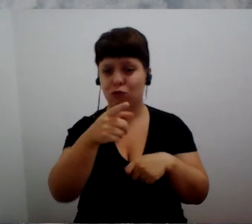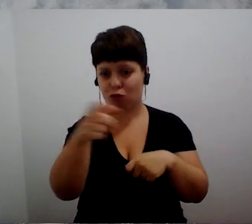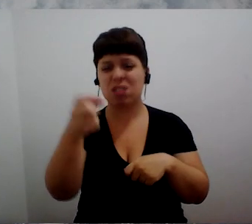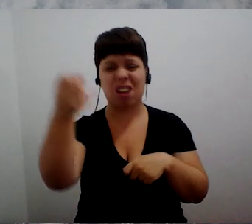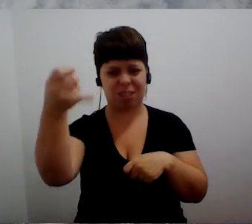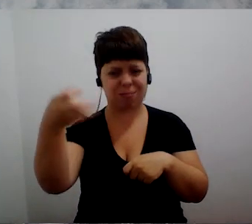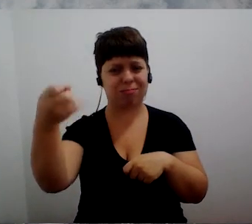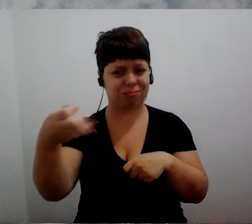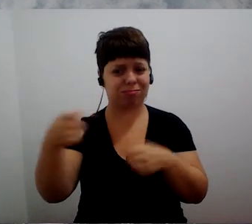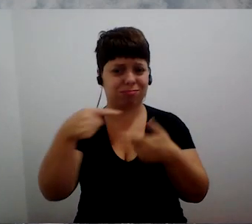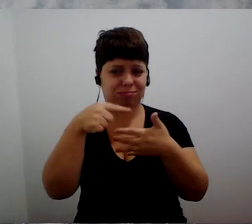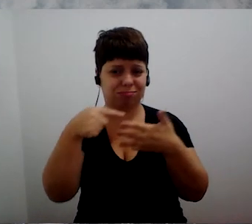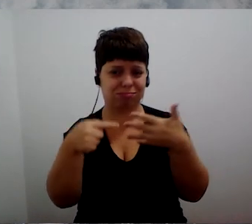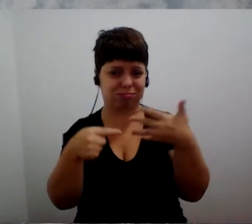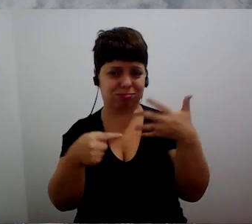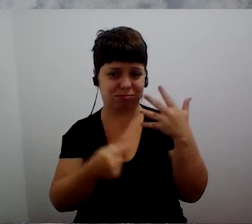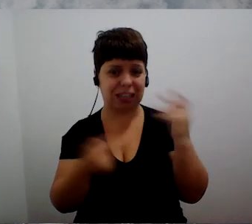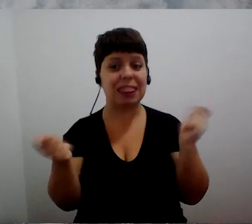several possibilities, and you said several